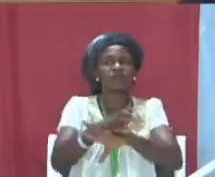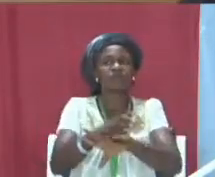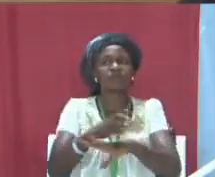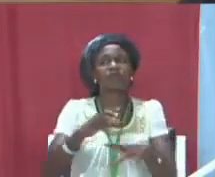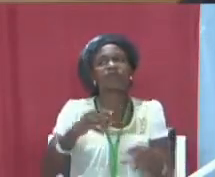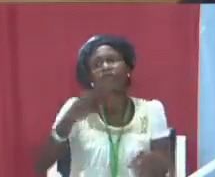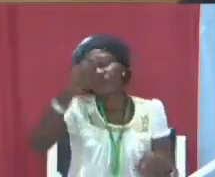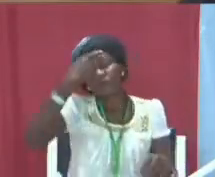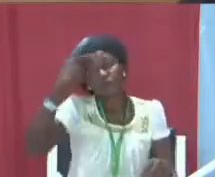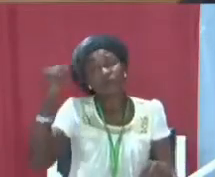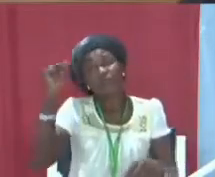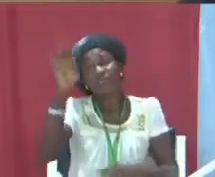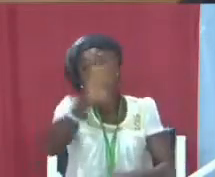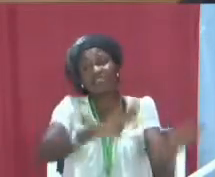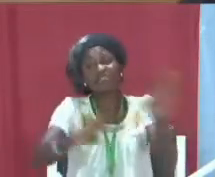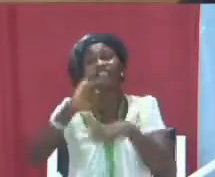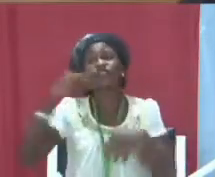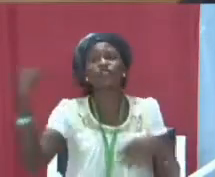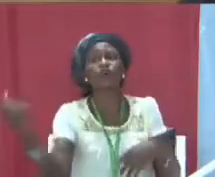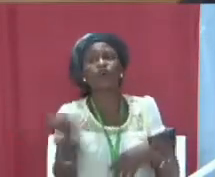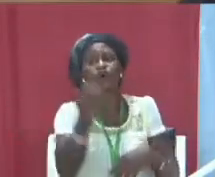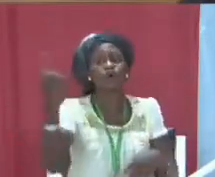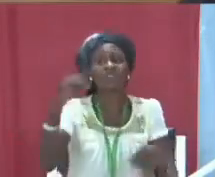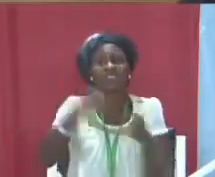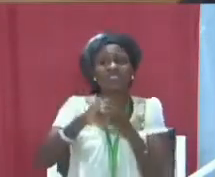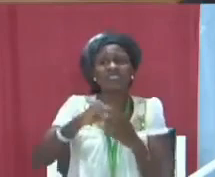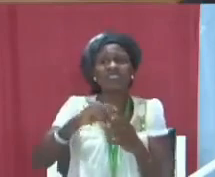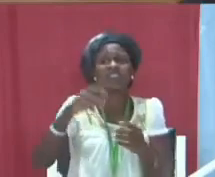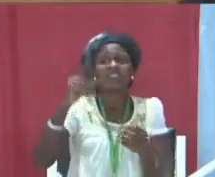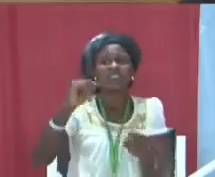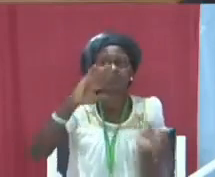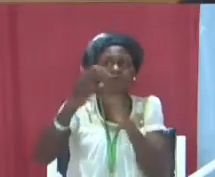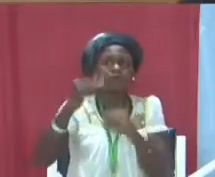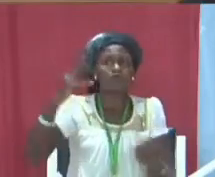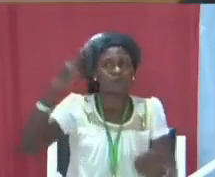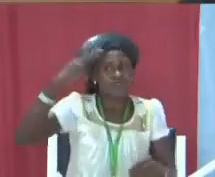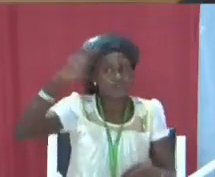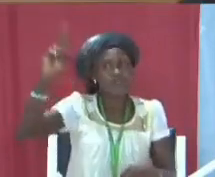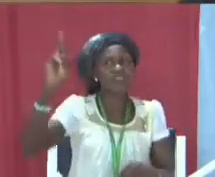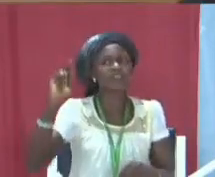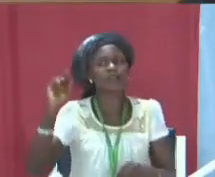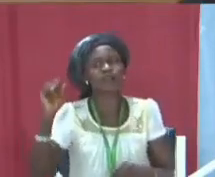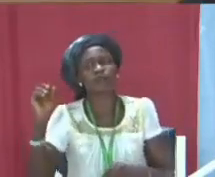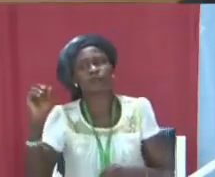Because a siege is always the result of rebellion.